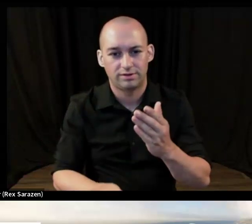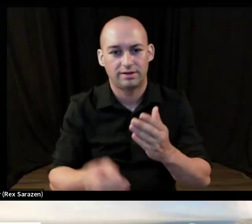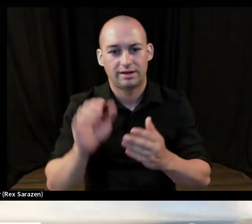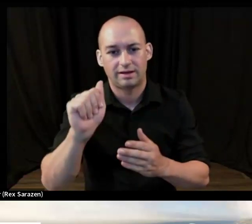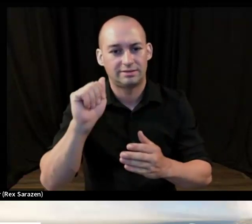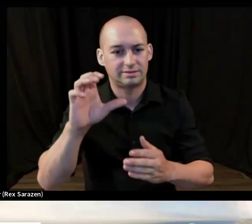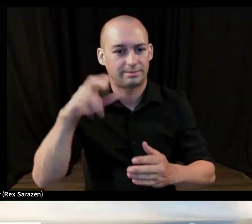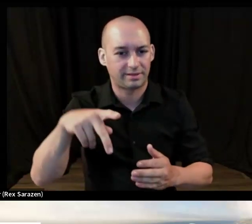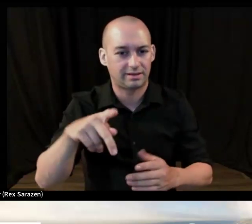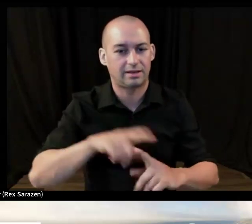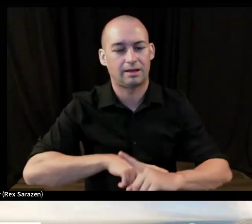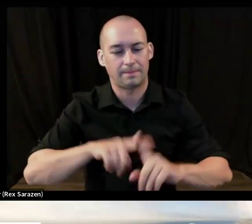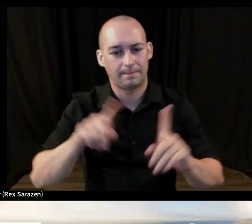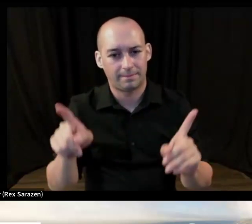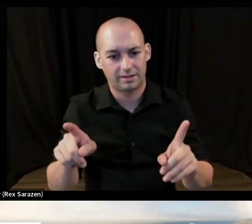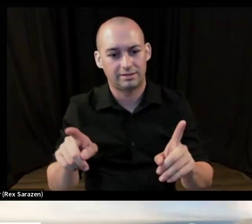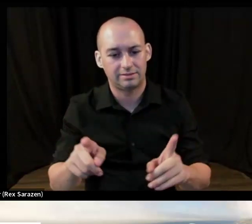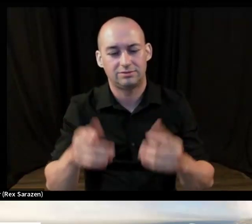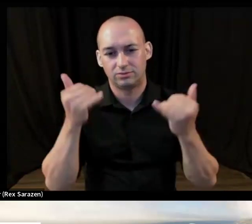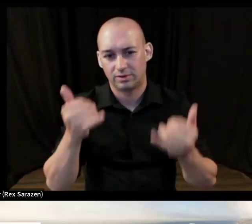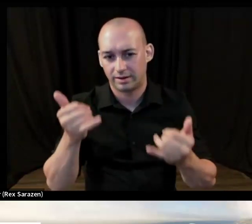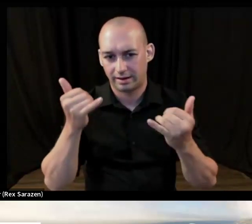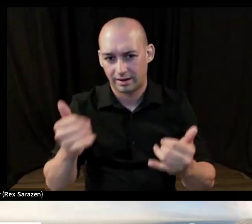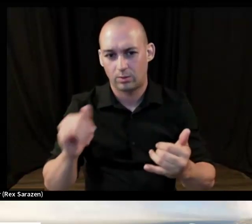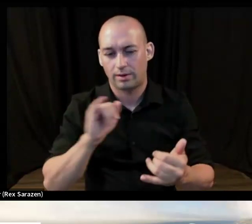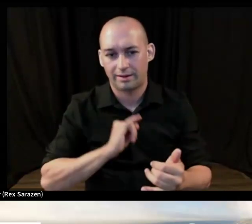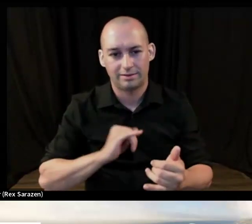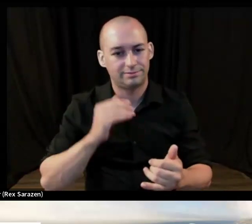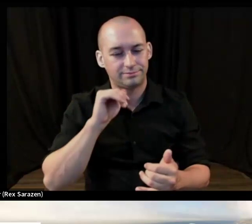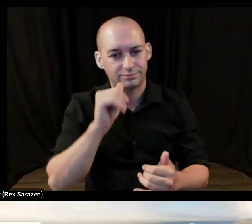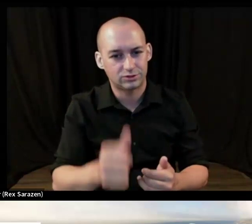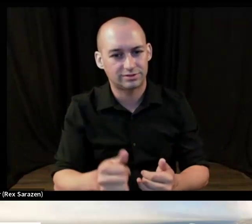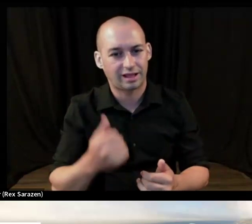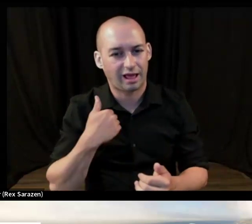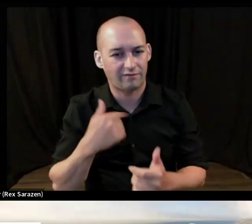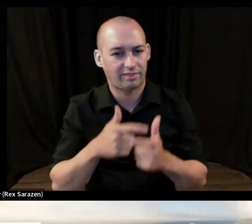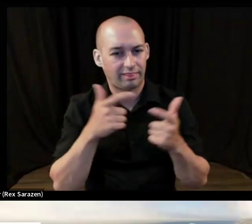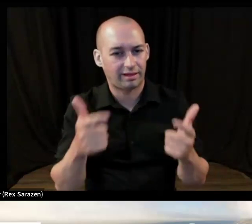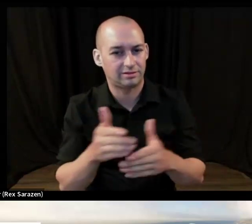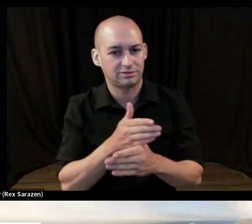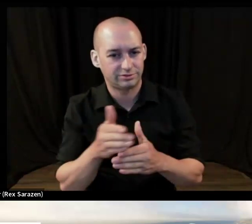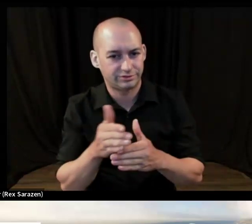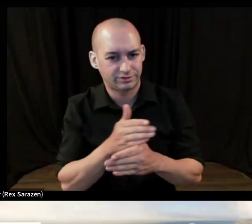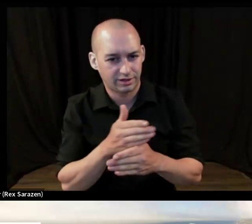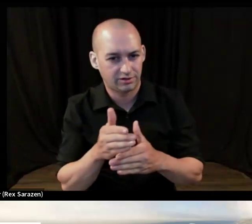but at present I don't have much to share about the